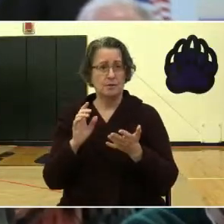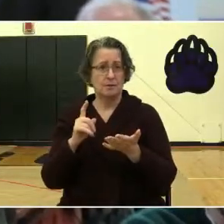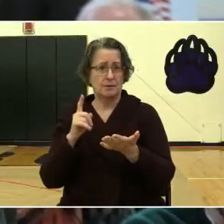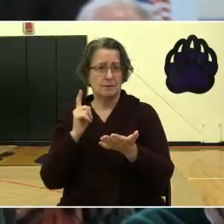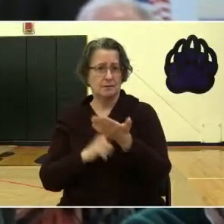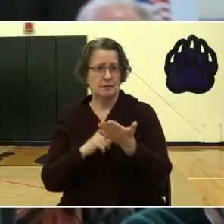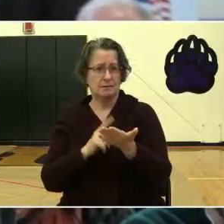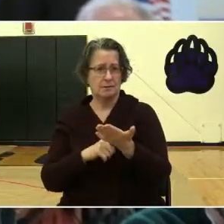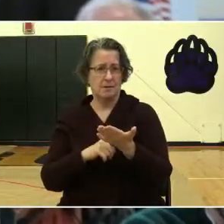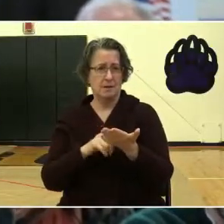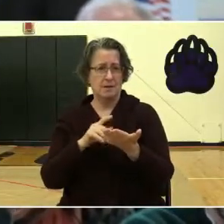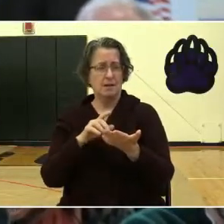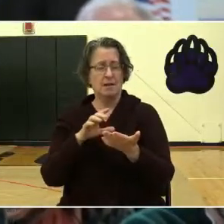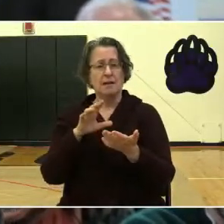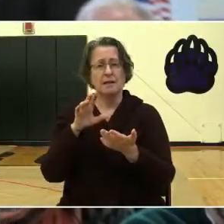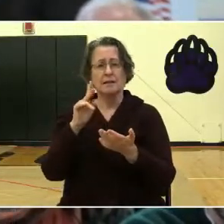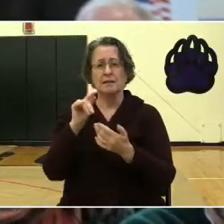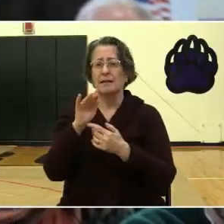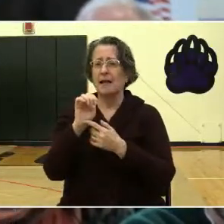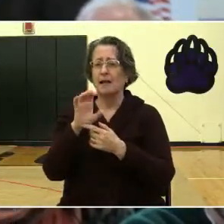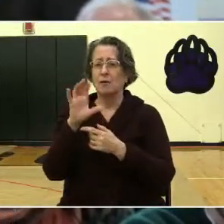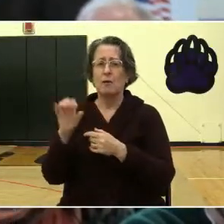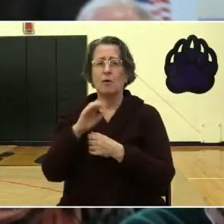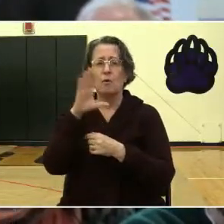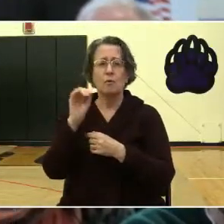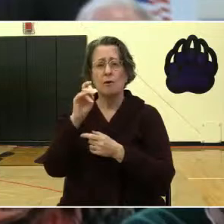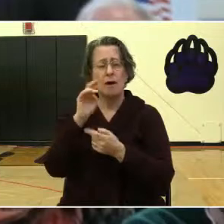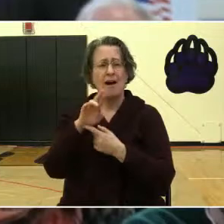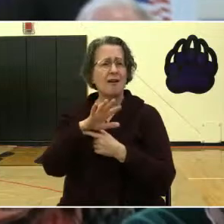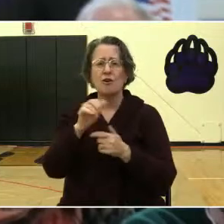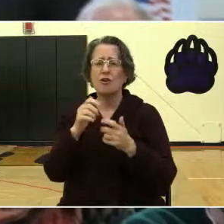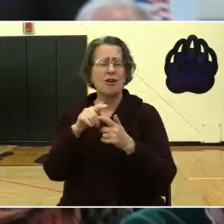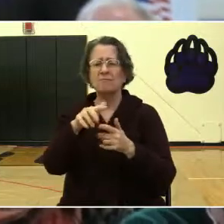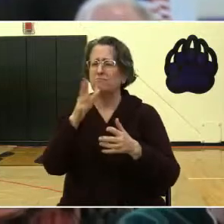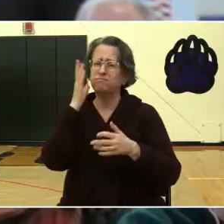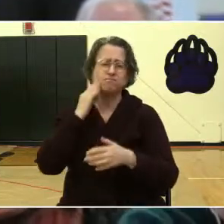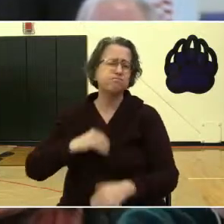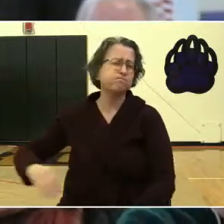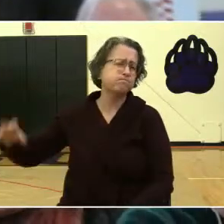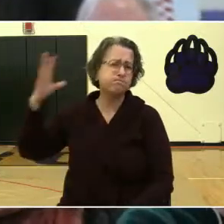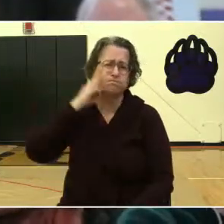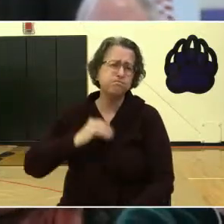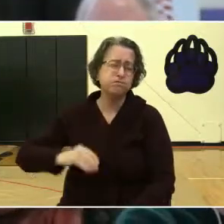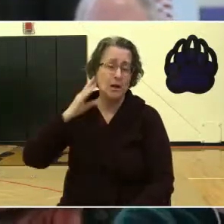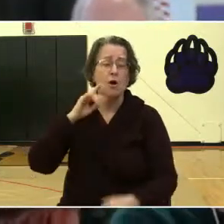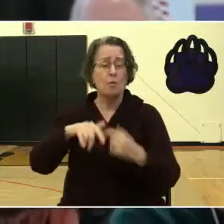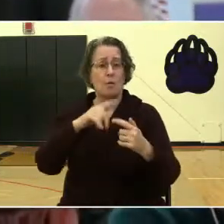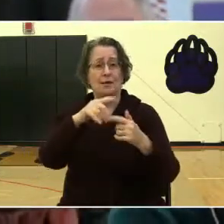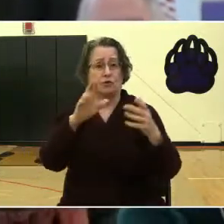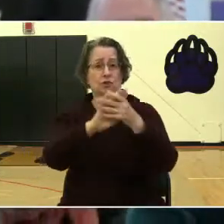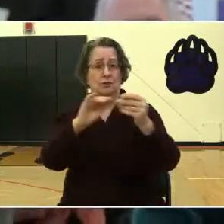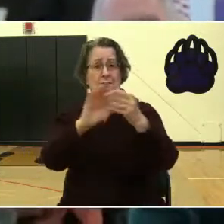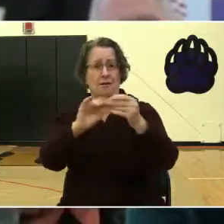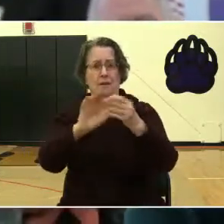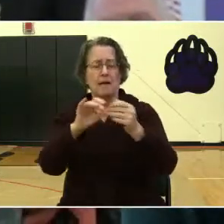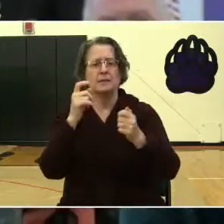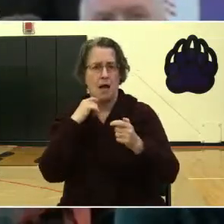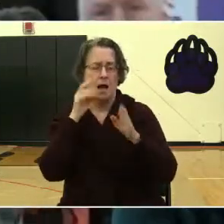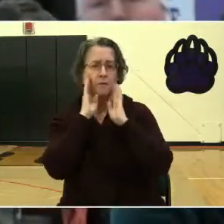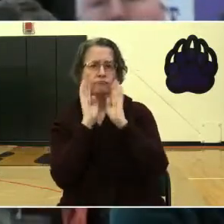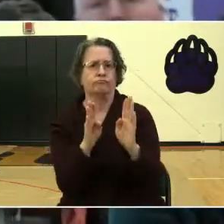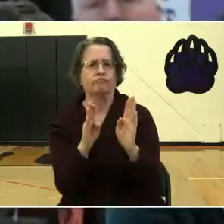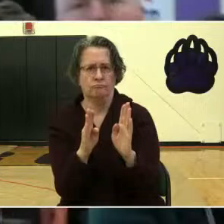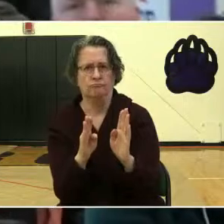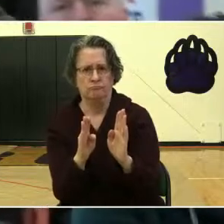experience and time in this community gets listened to by me anyway when they make such a profound